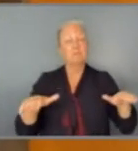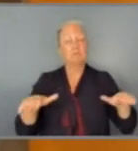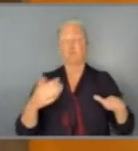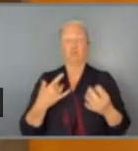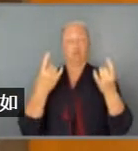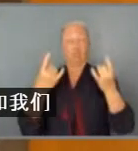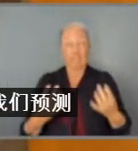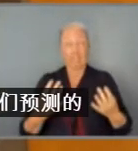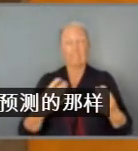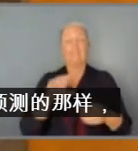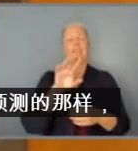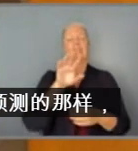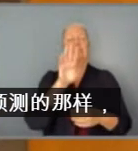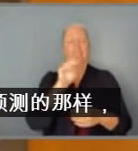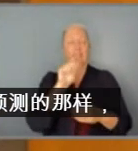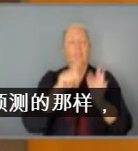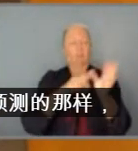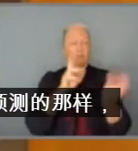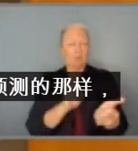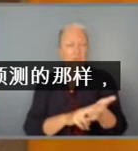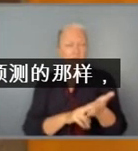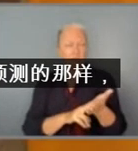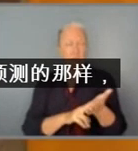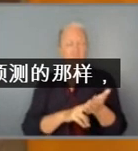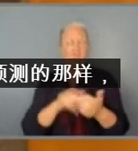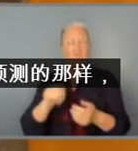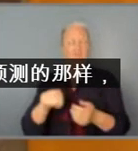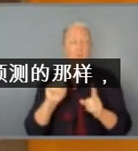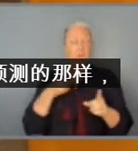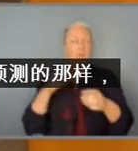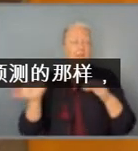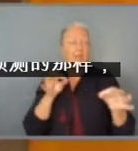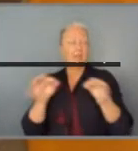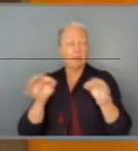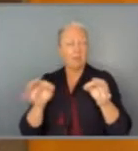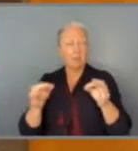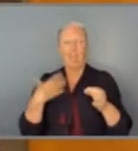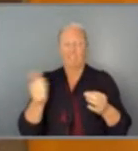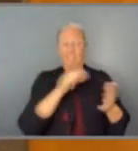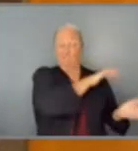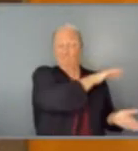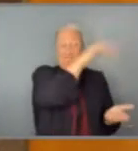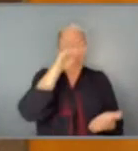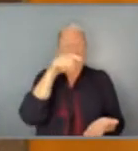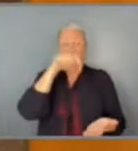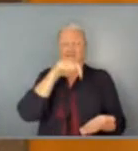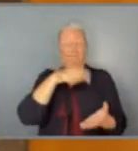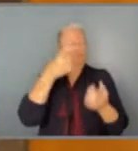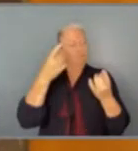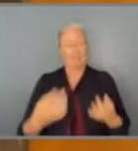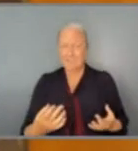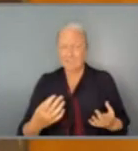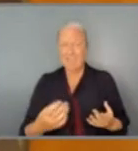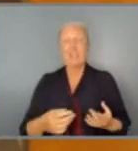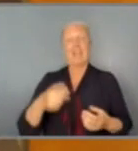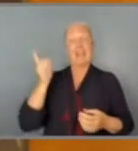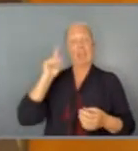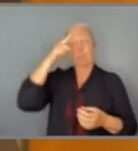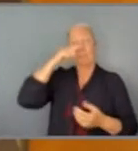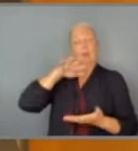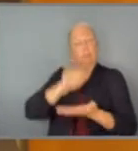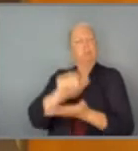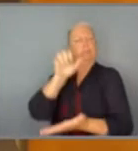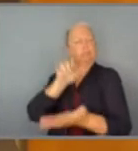10th of January as forecast. We've secured the supply. The bookings are filling up fast, but again, there are